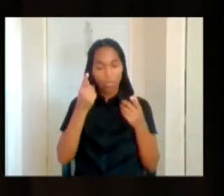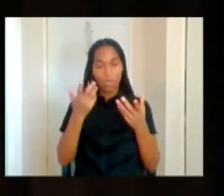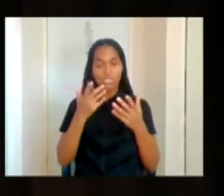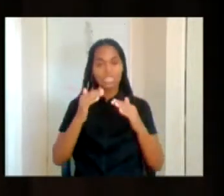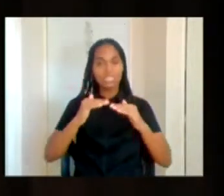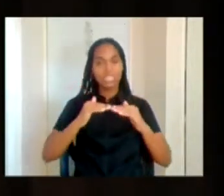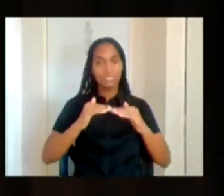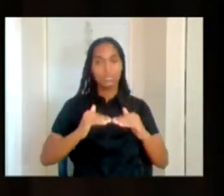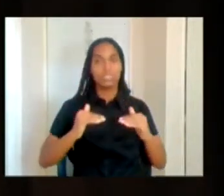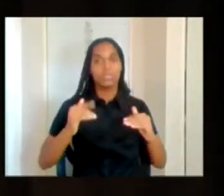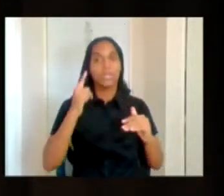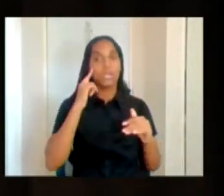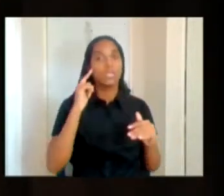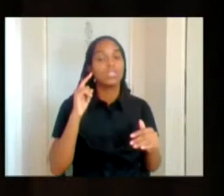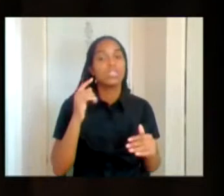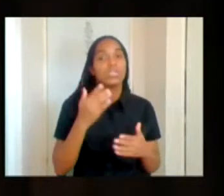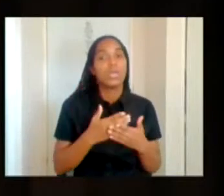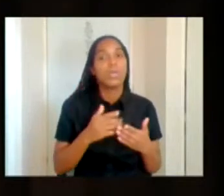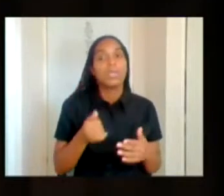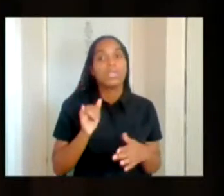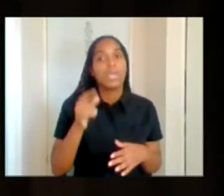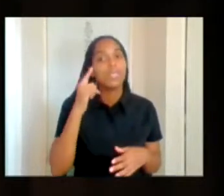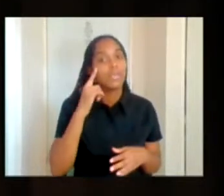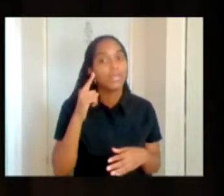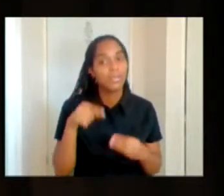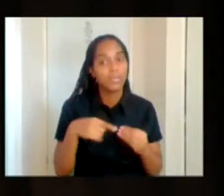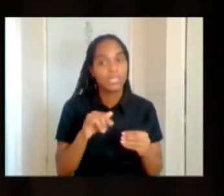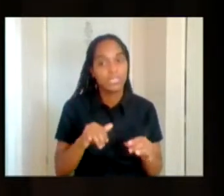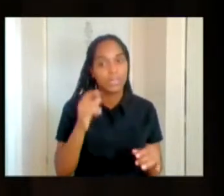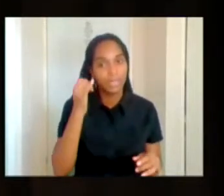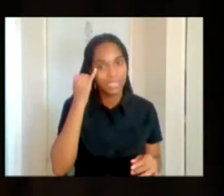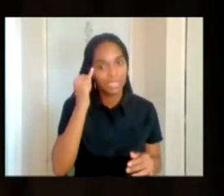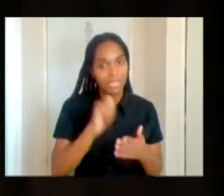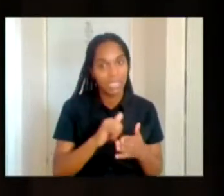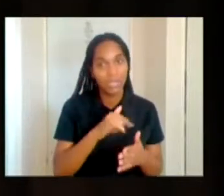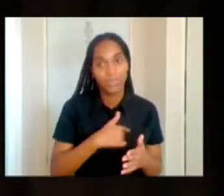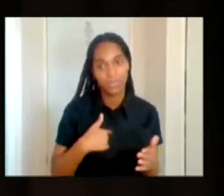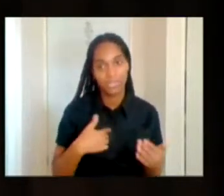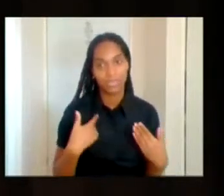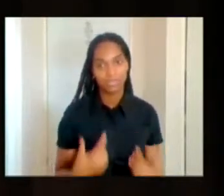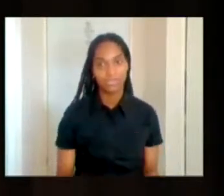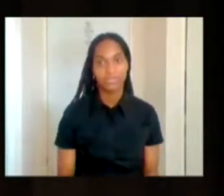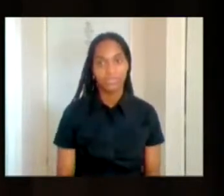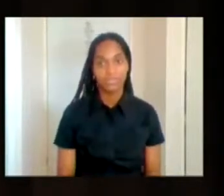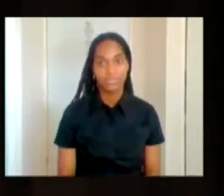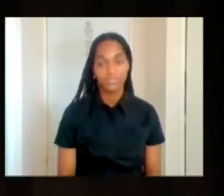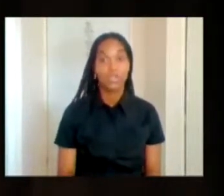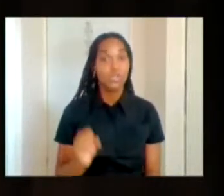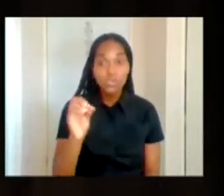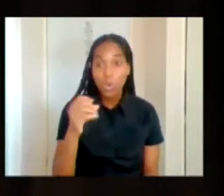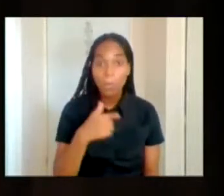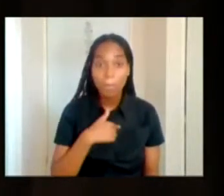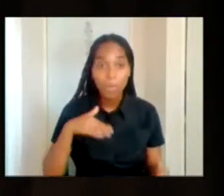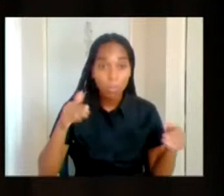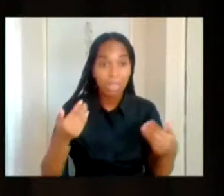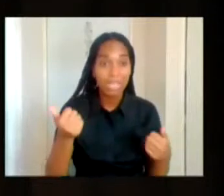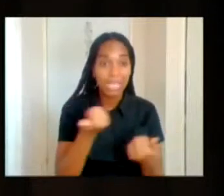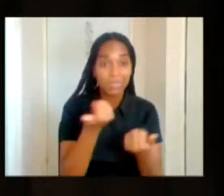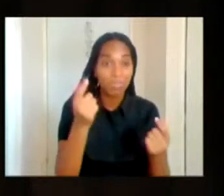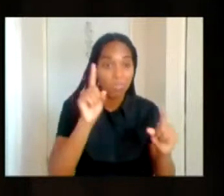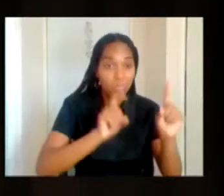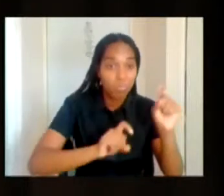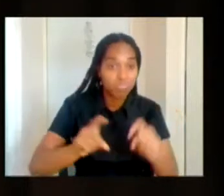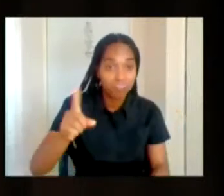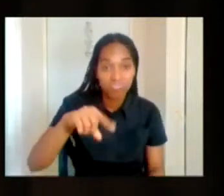else that's already thought about that same idea that we have. So I'd like to welcome any questions at